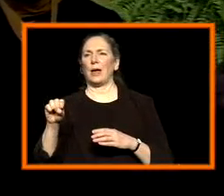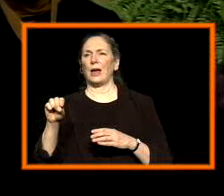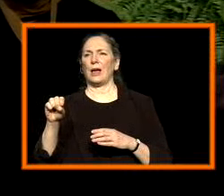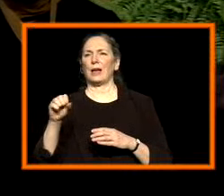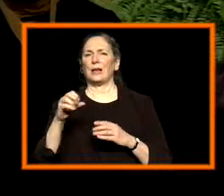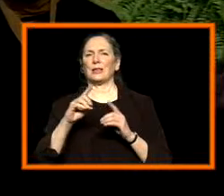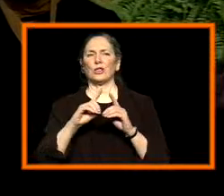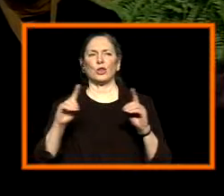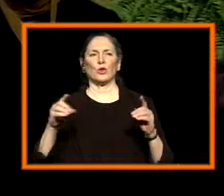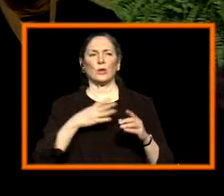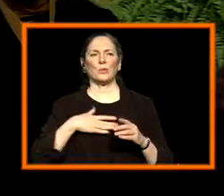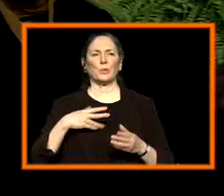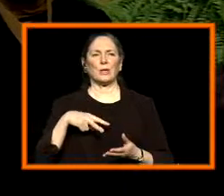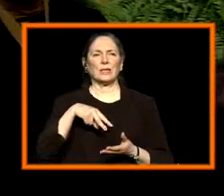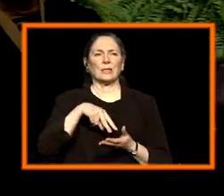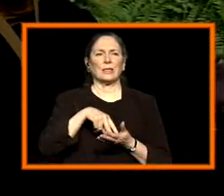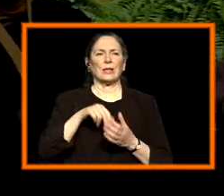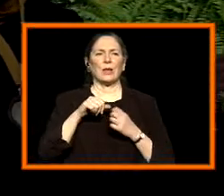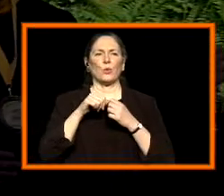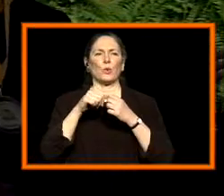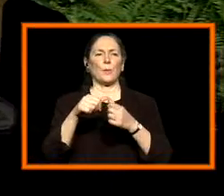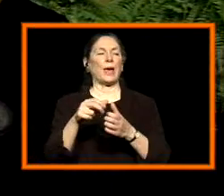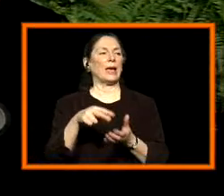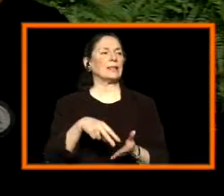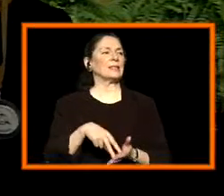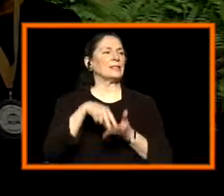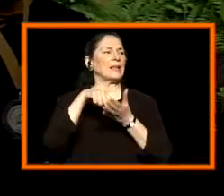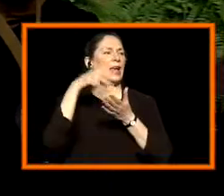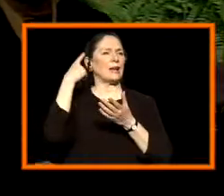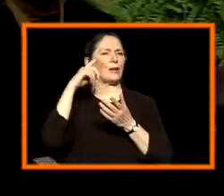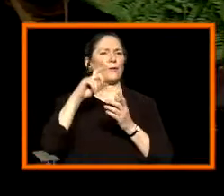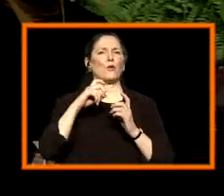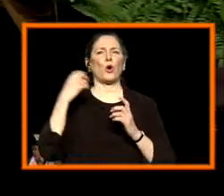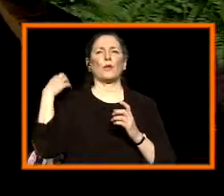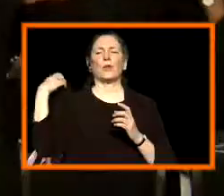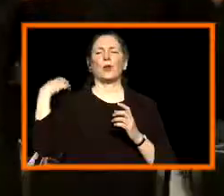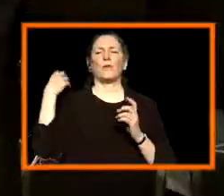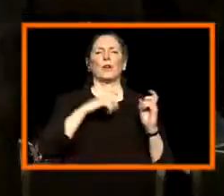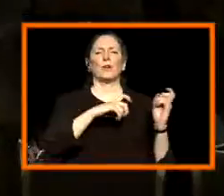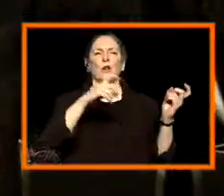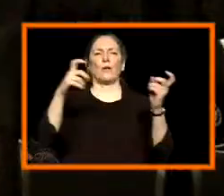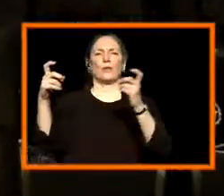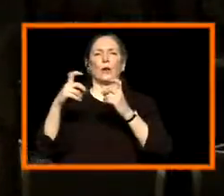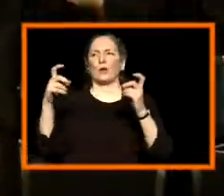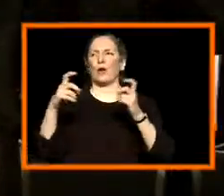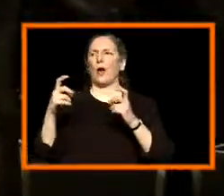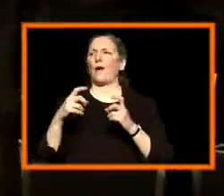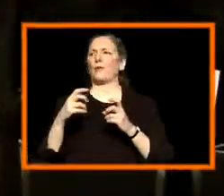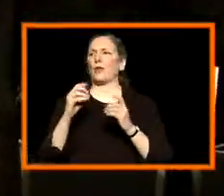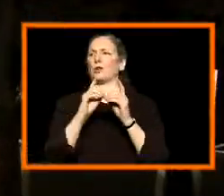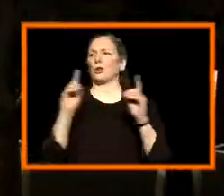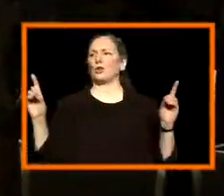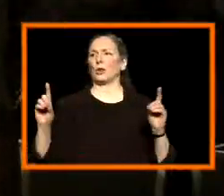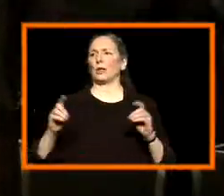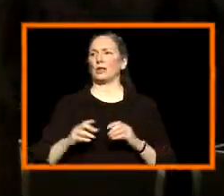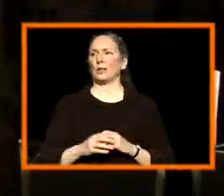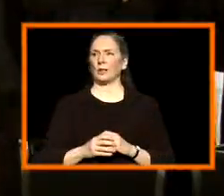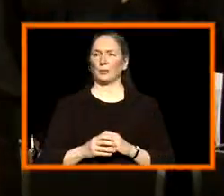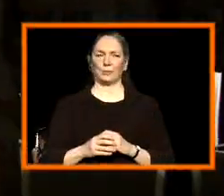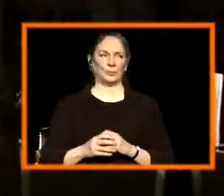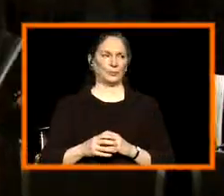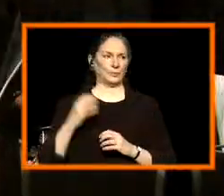degrees please rise and remain standing for the official conferral of degrees.